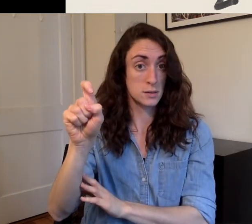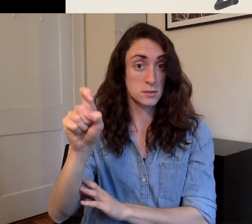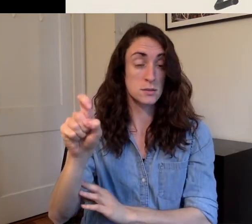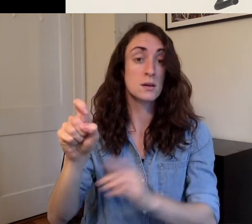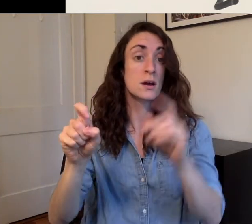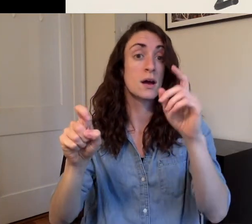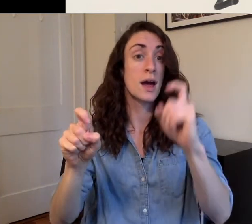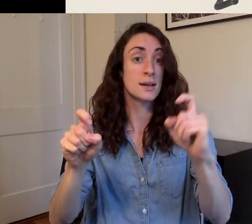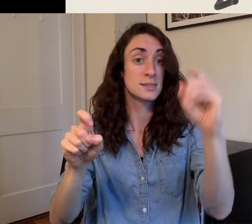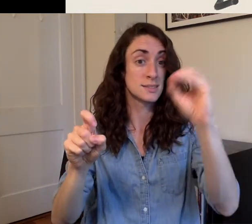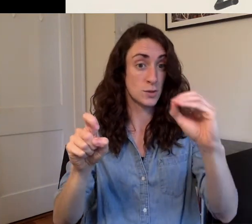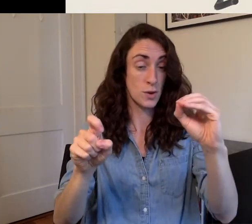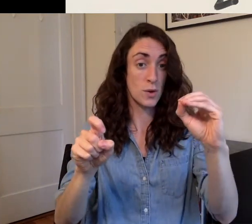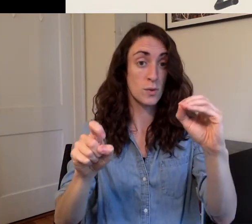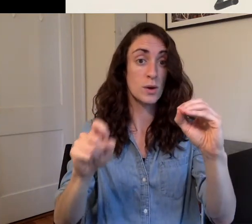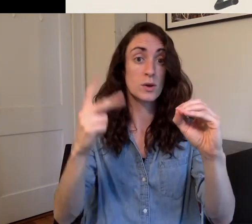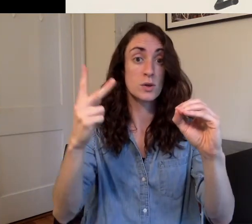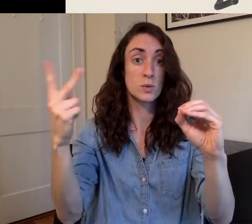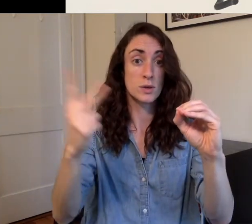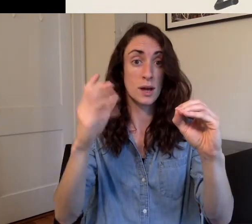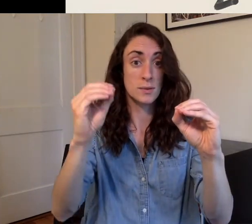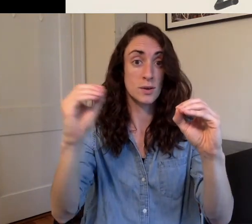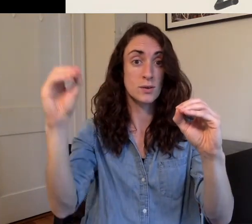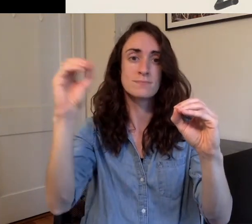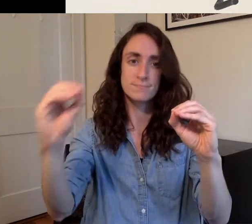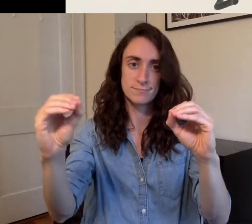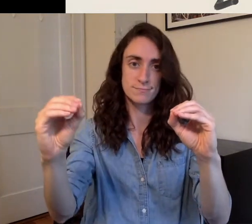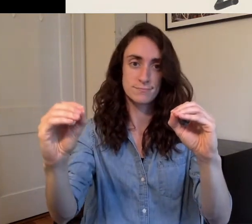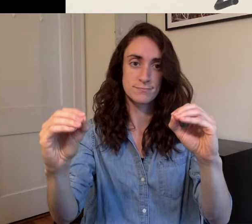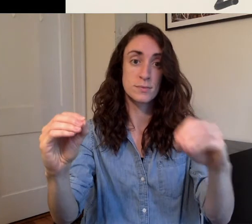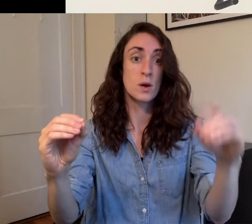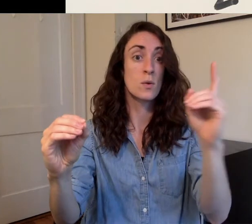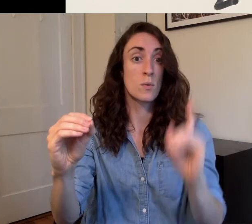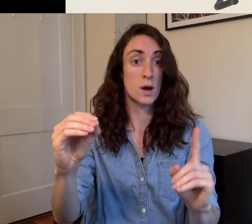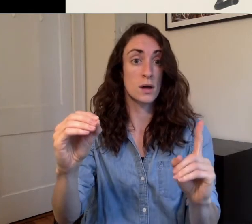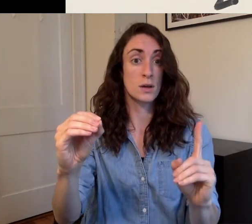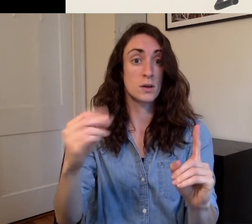0, 1, and 2, we'll have y values 0, 2, and 4.